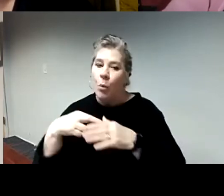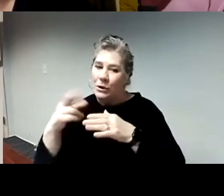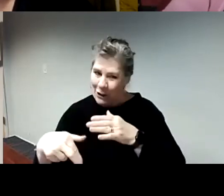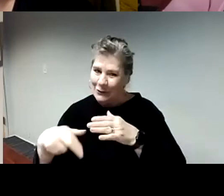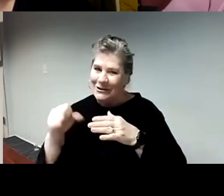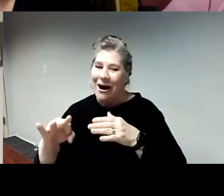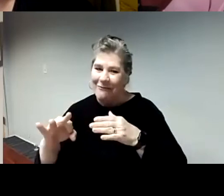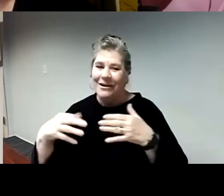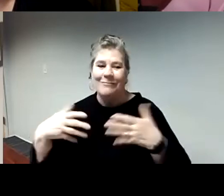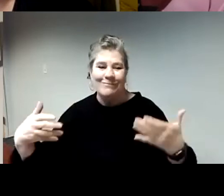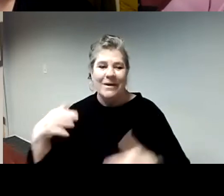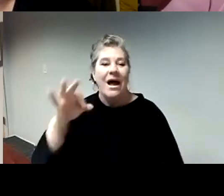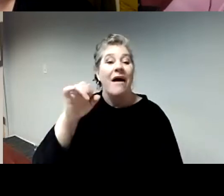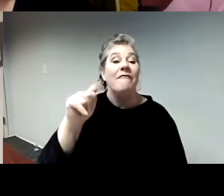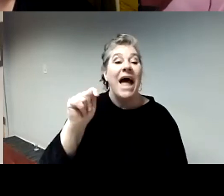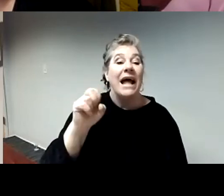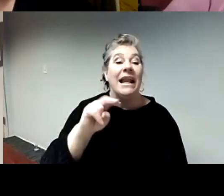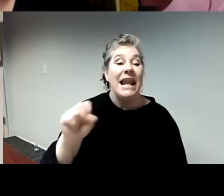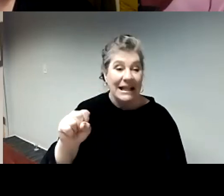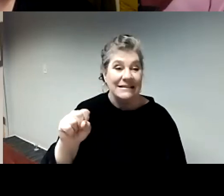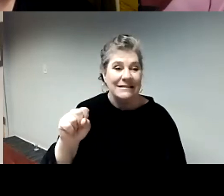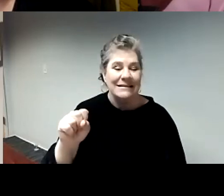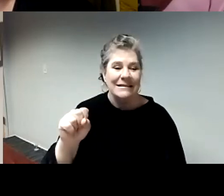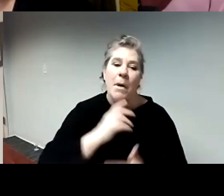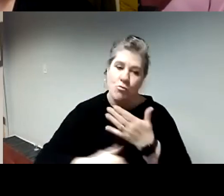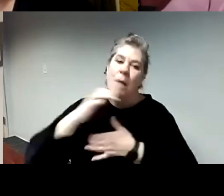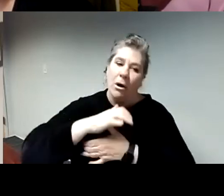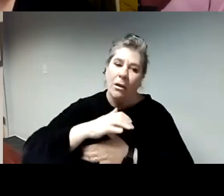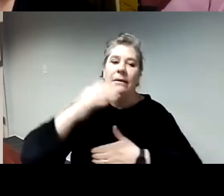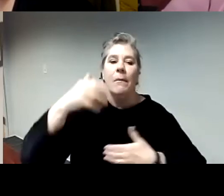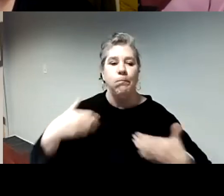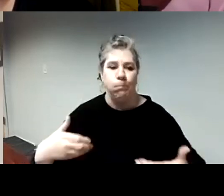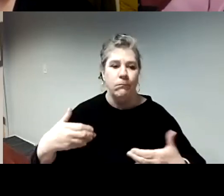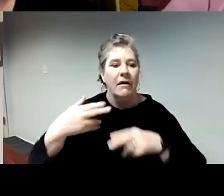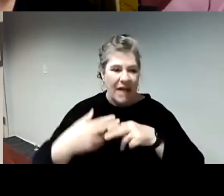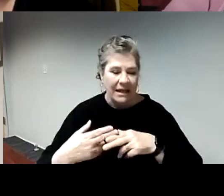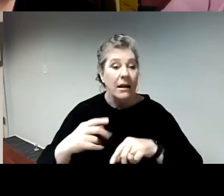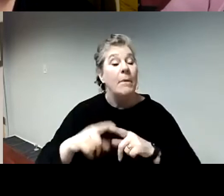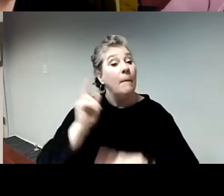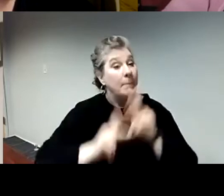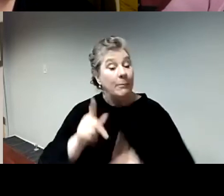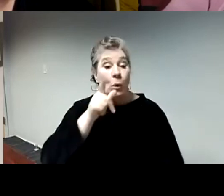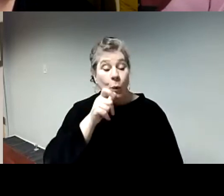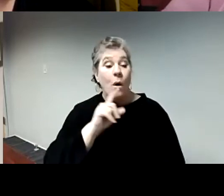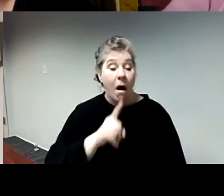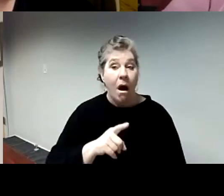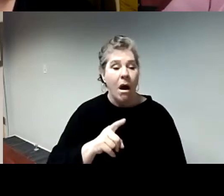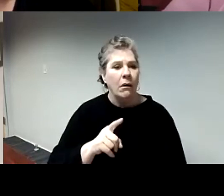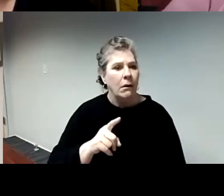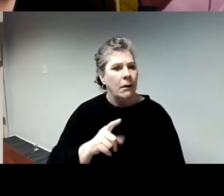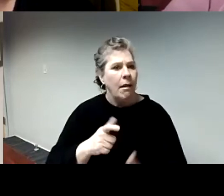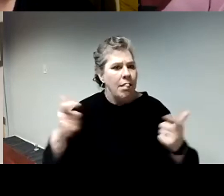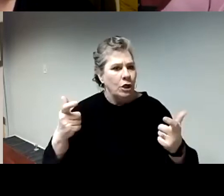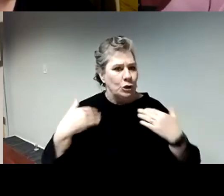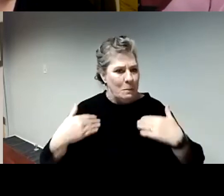of fatness, among other risk factors, but primarily fatness. And yet some people who are in larger